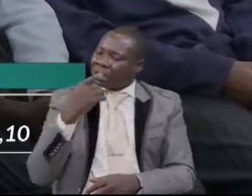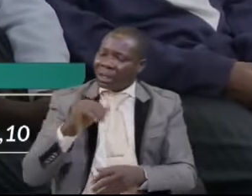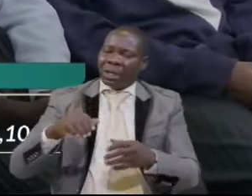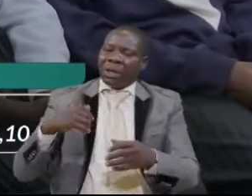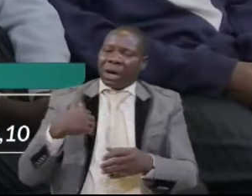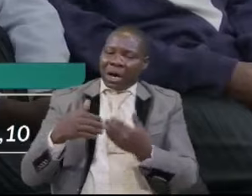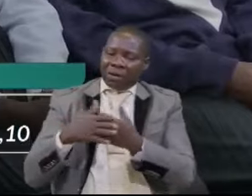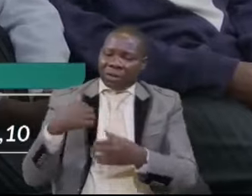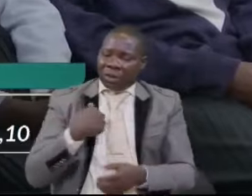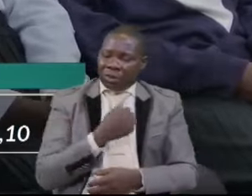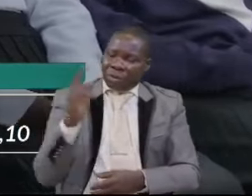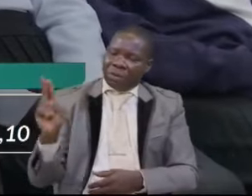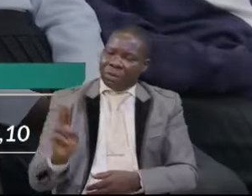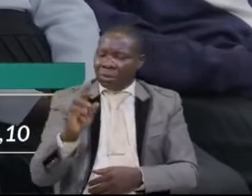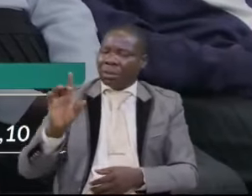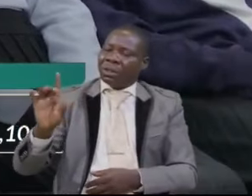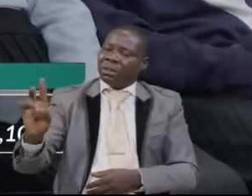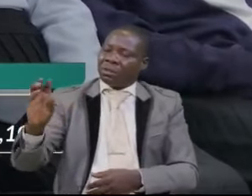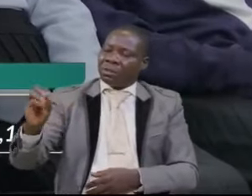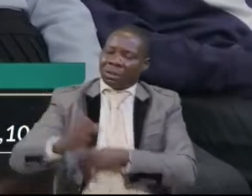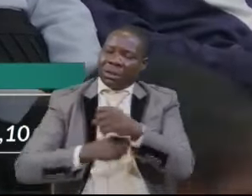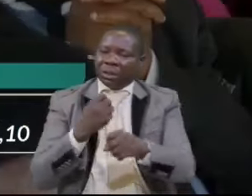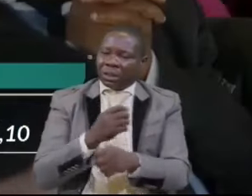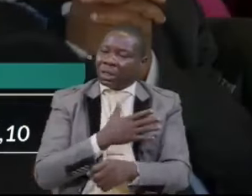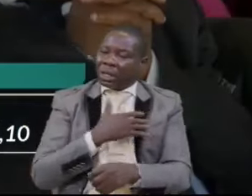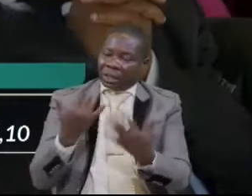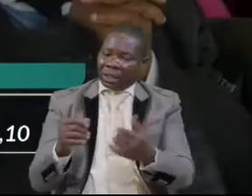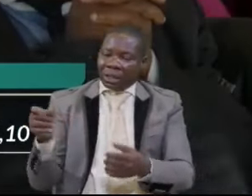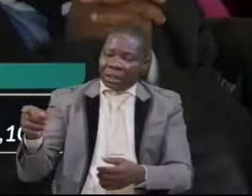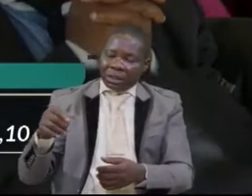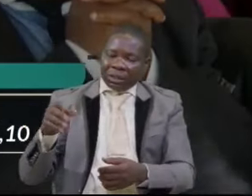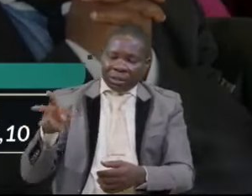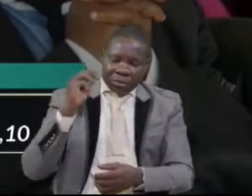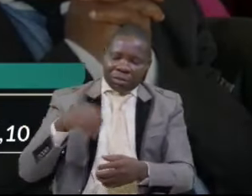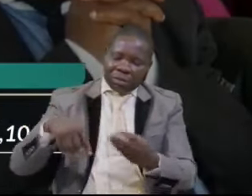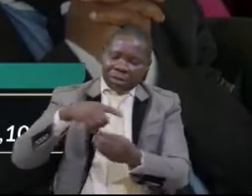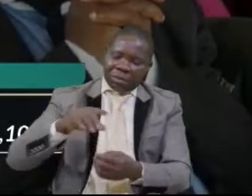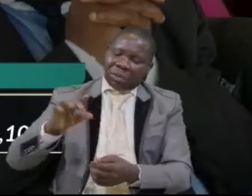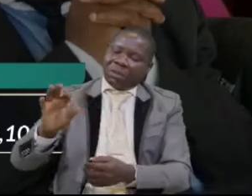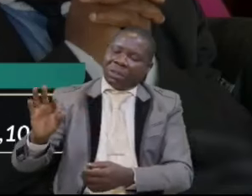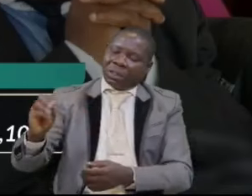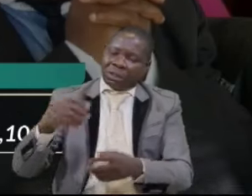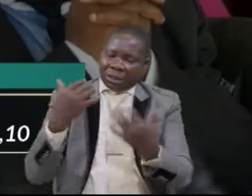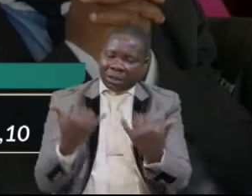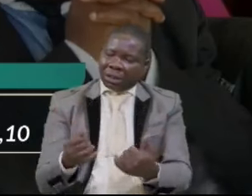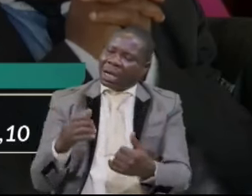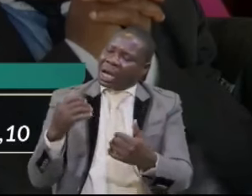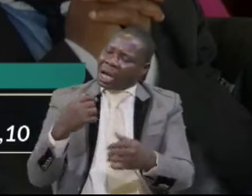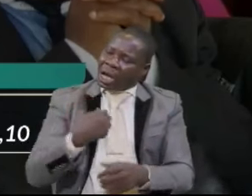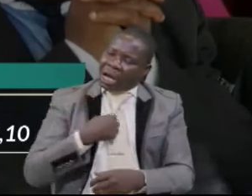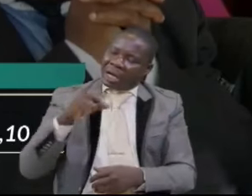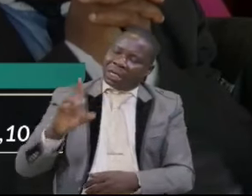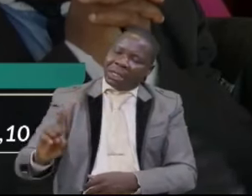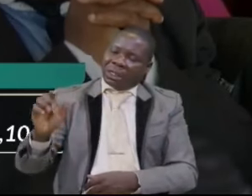it's about 90 now, he says, I, Daniel, understood by